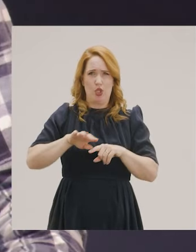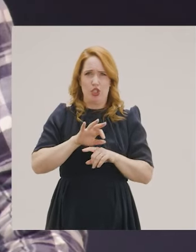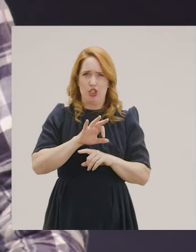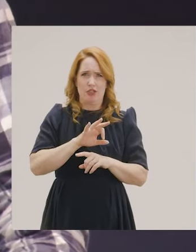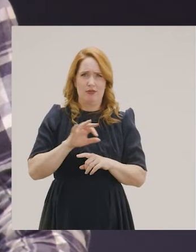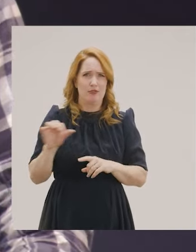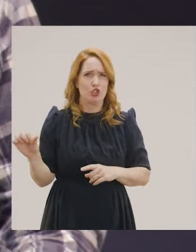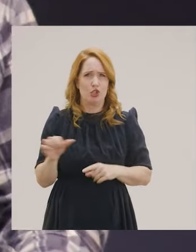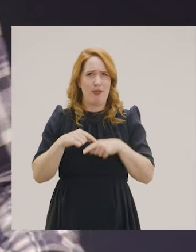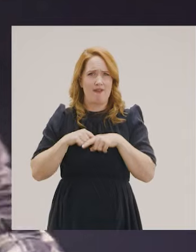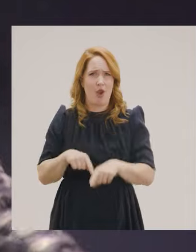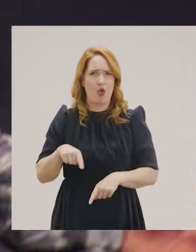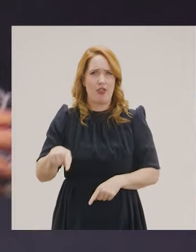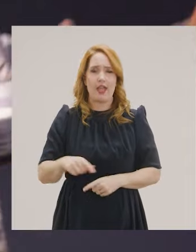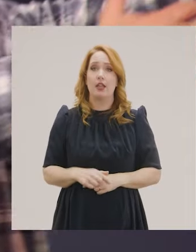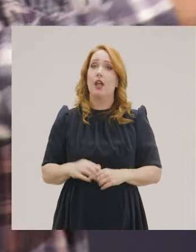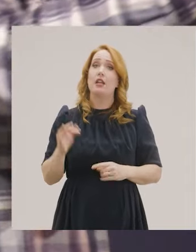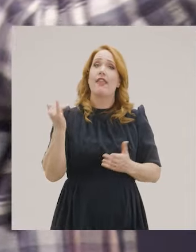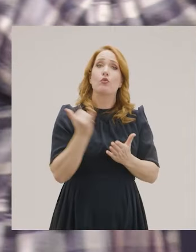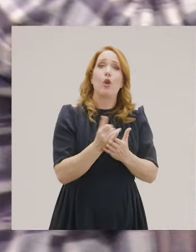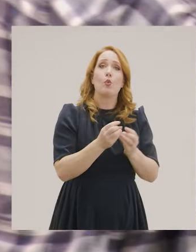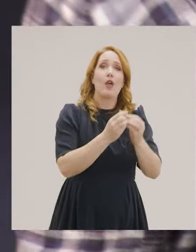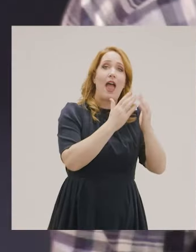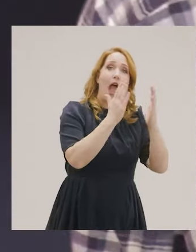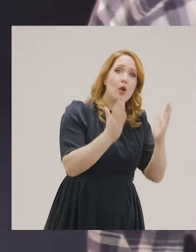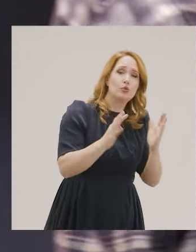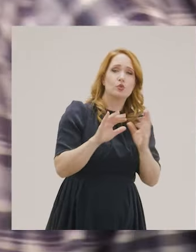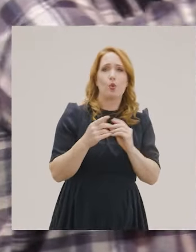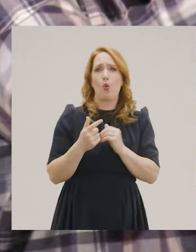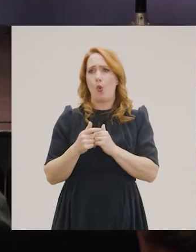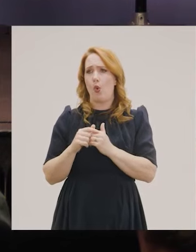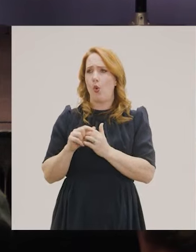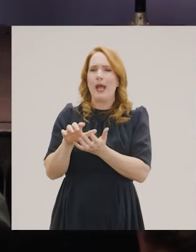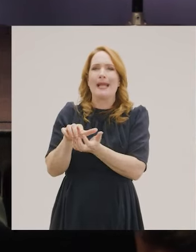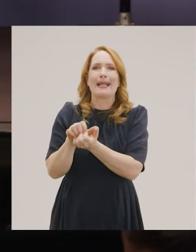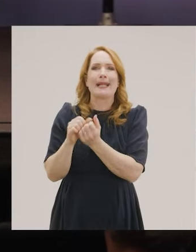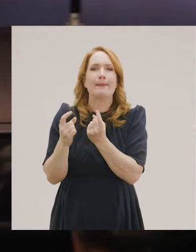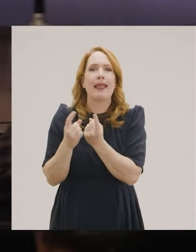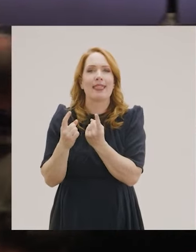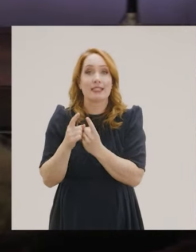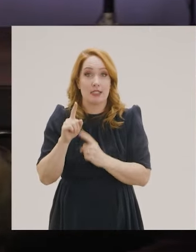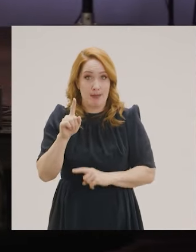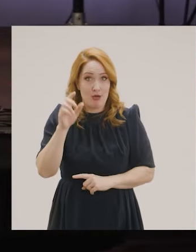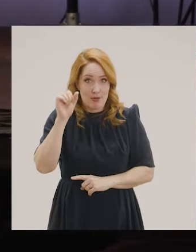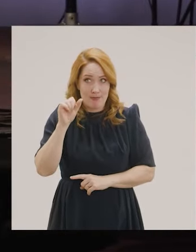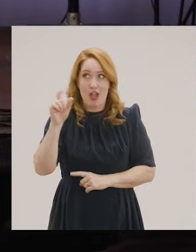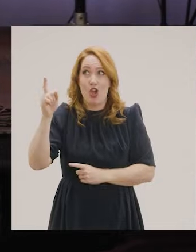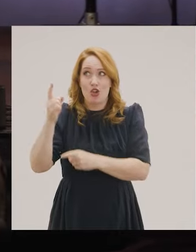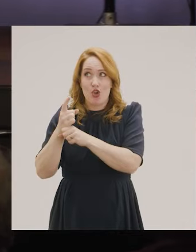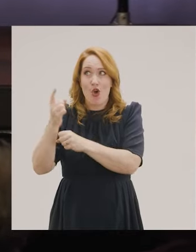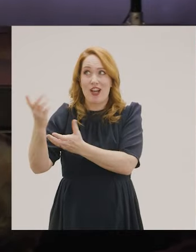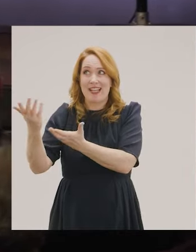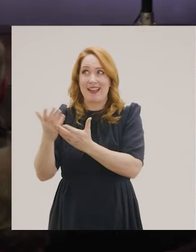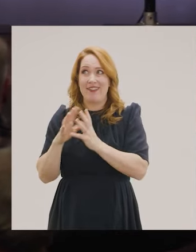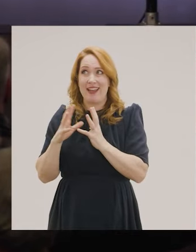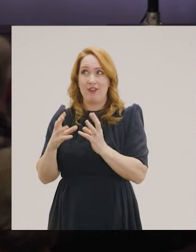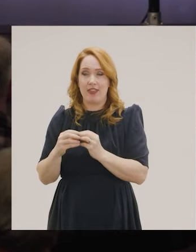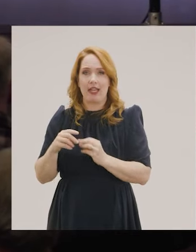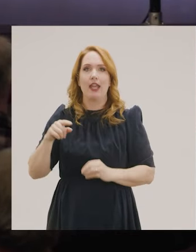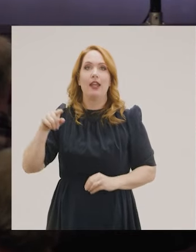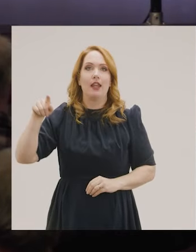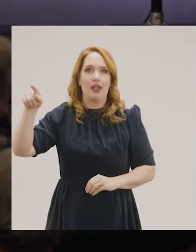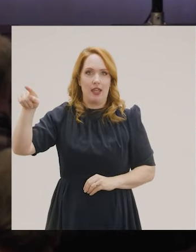us. And there's nothing wrong with having houses and barns and stuff, but we just need to remember